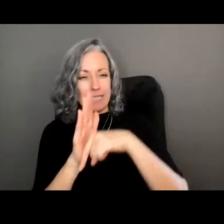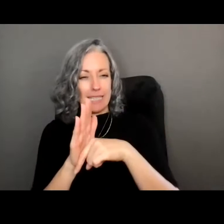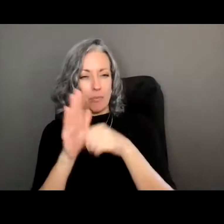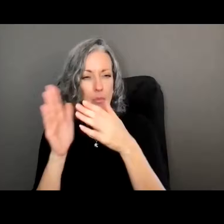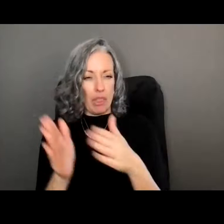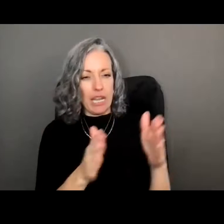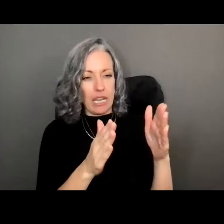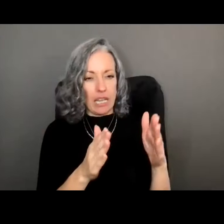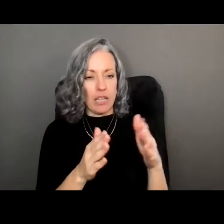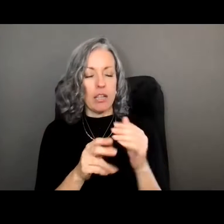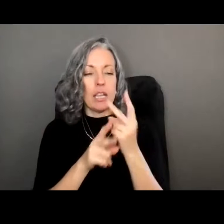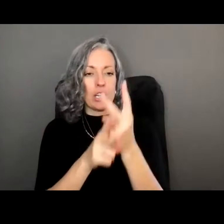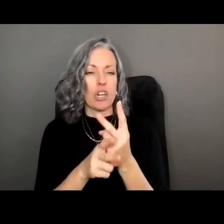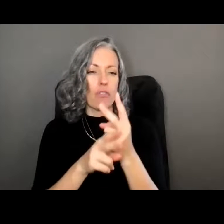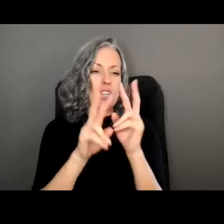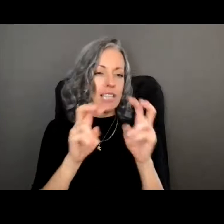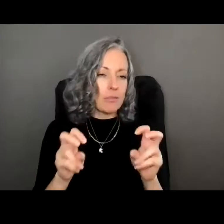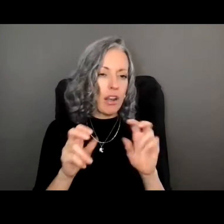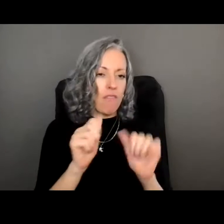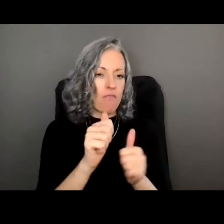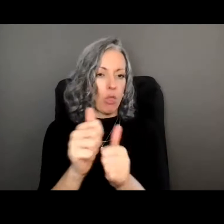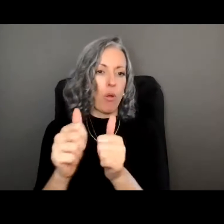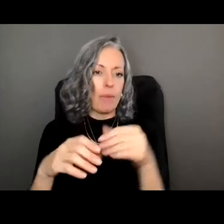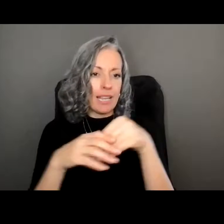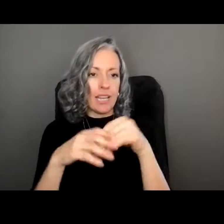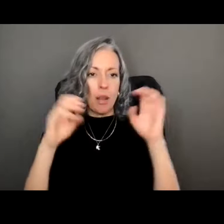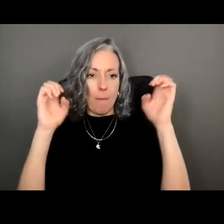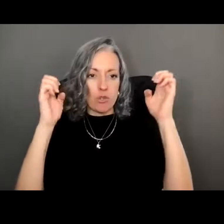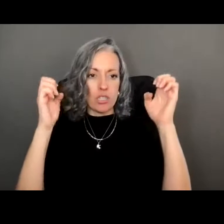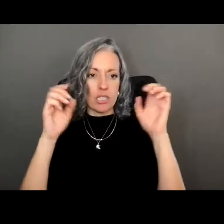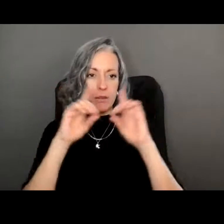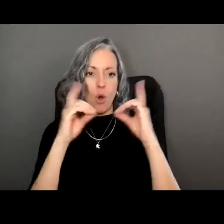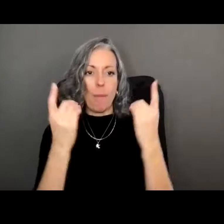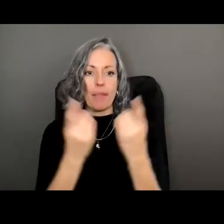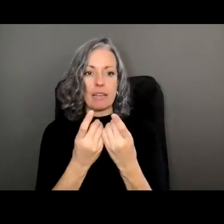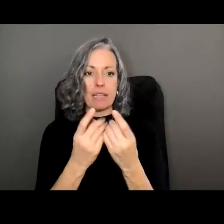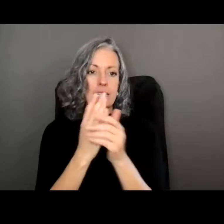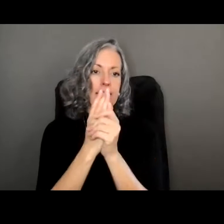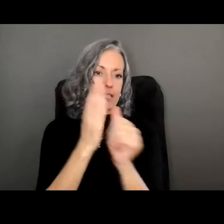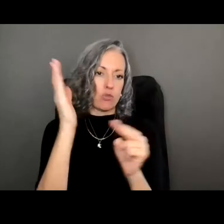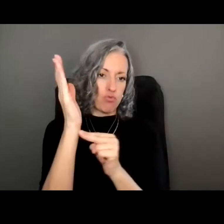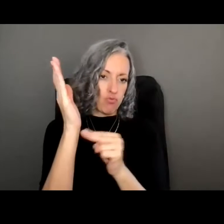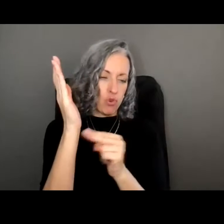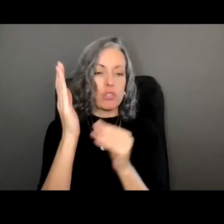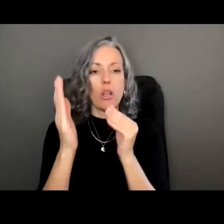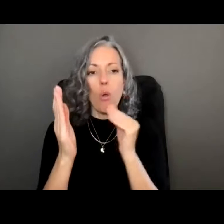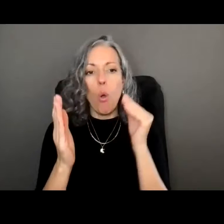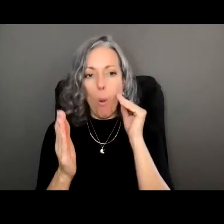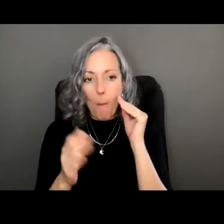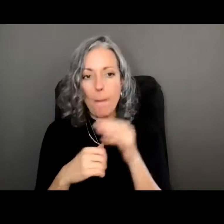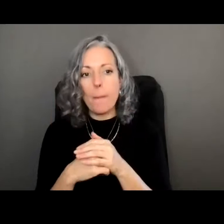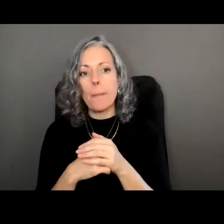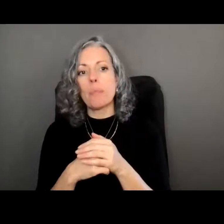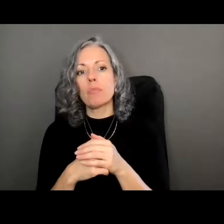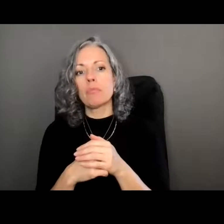caregiver assessment, and post-visit follow-up in emergency departments, skilled nursing facilities, subacute,